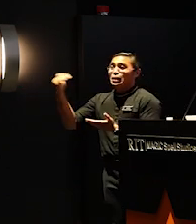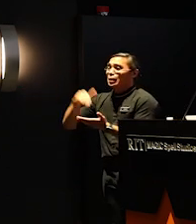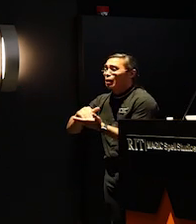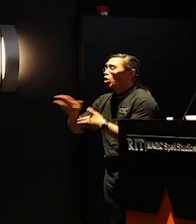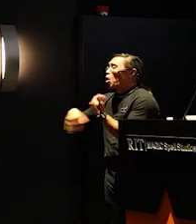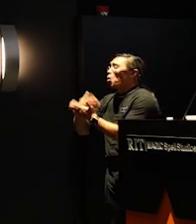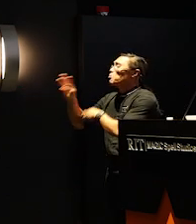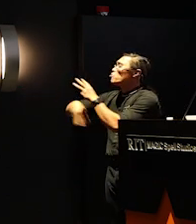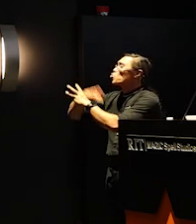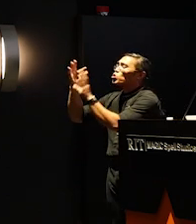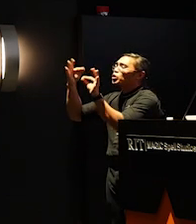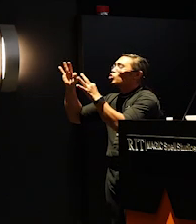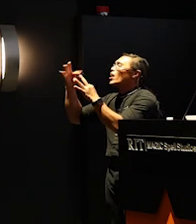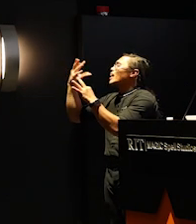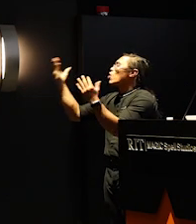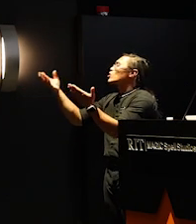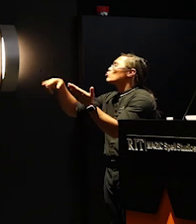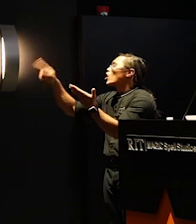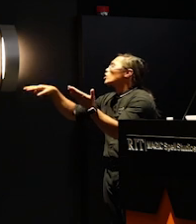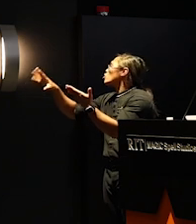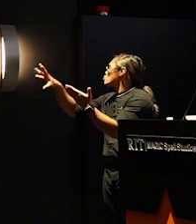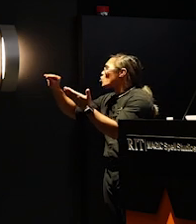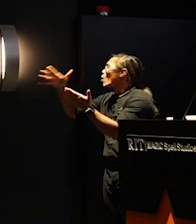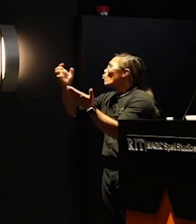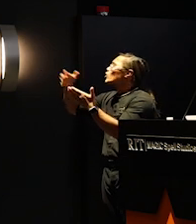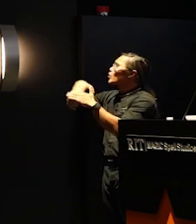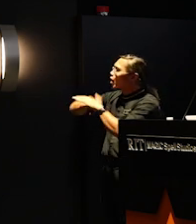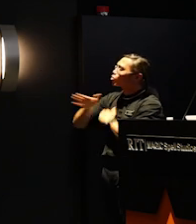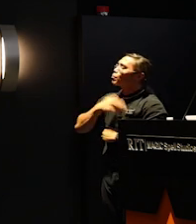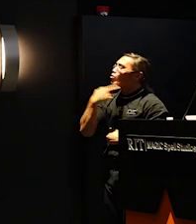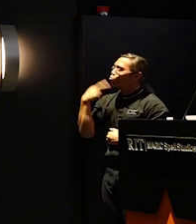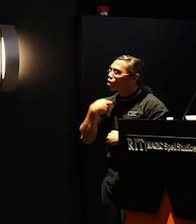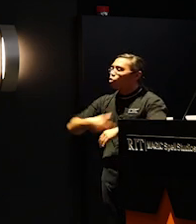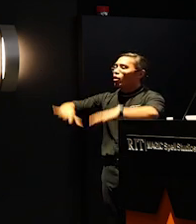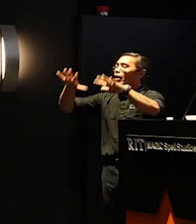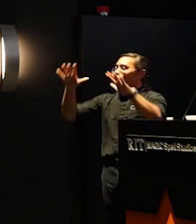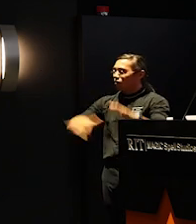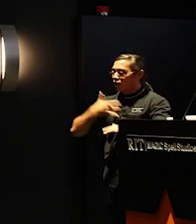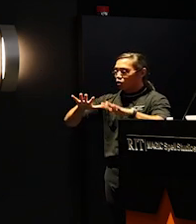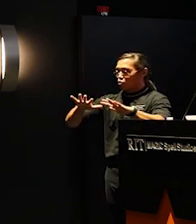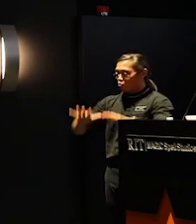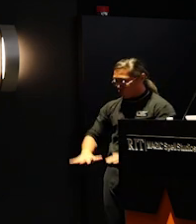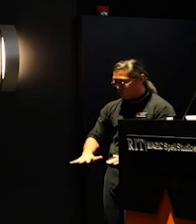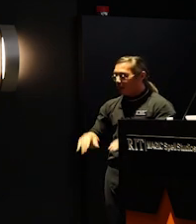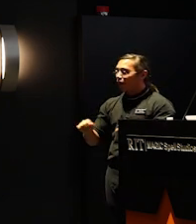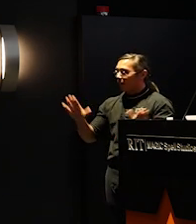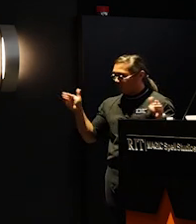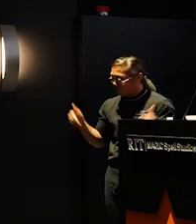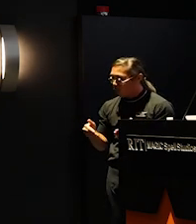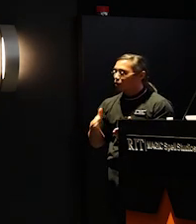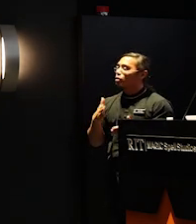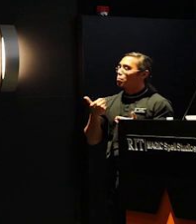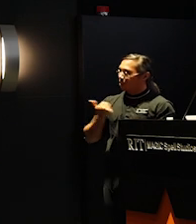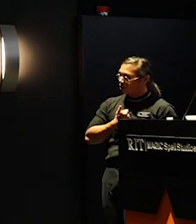be here. So that's the feeling. And then the aesthetic of everything's good up there. So the light just